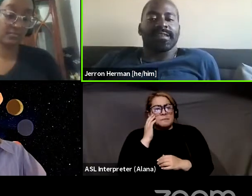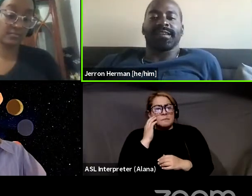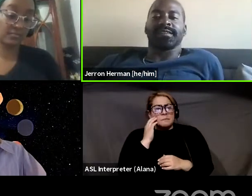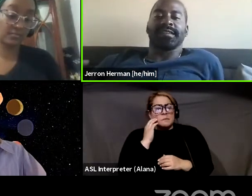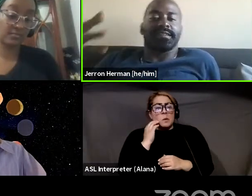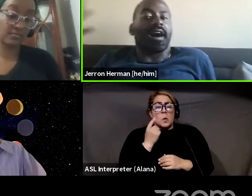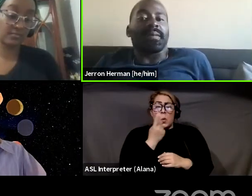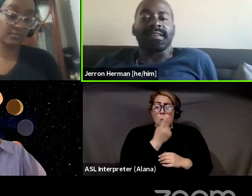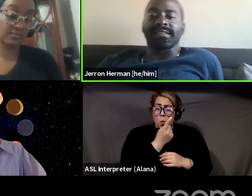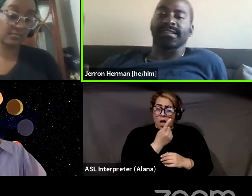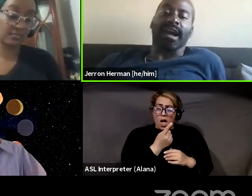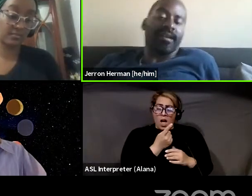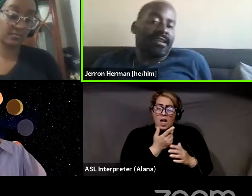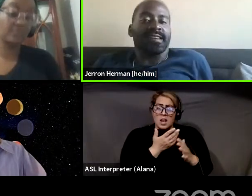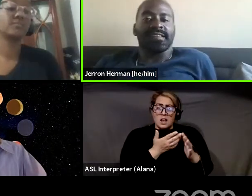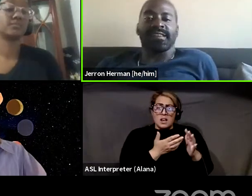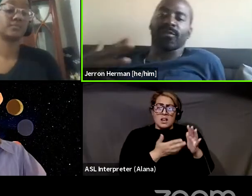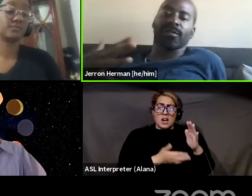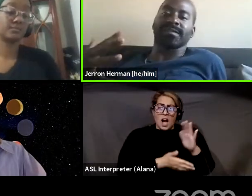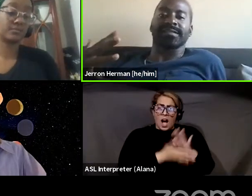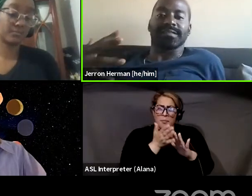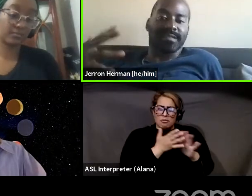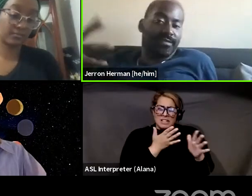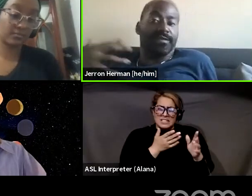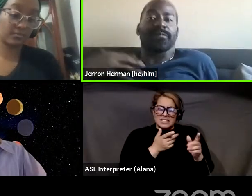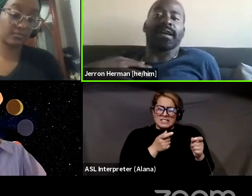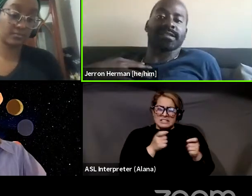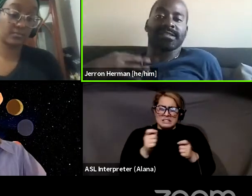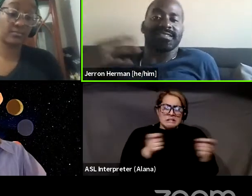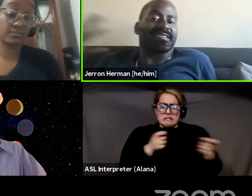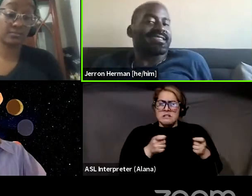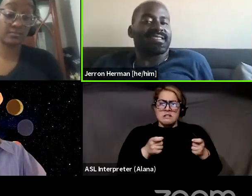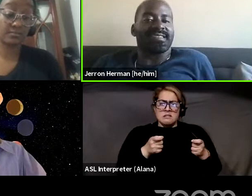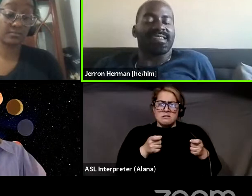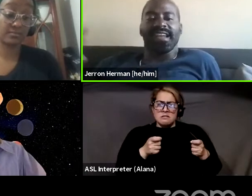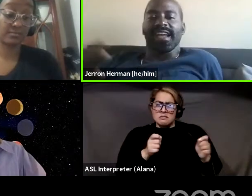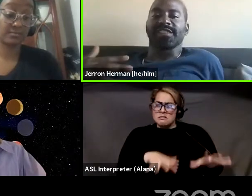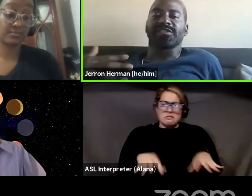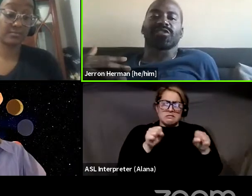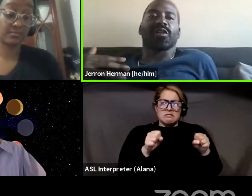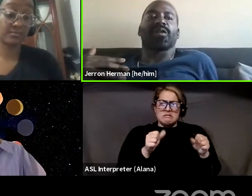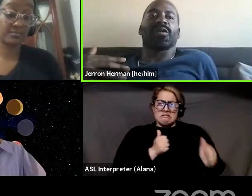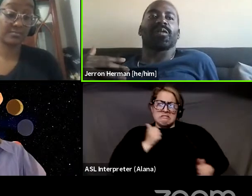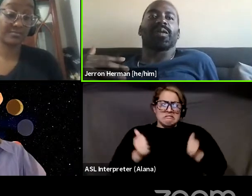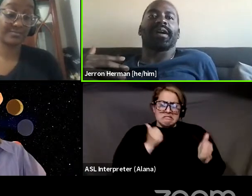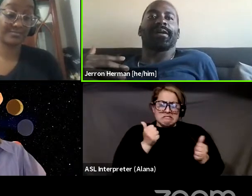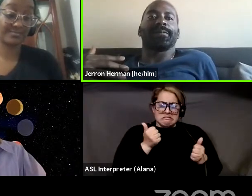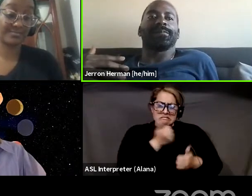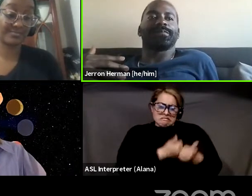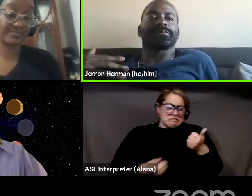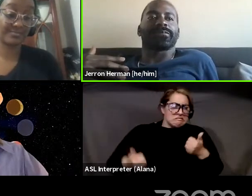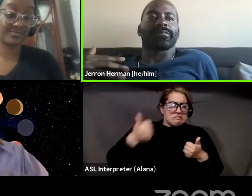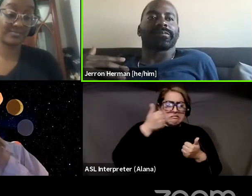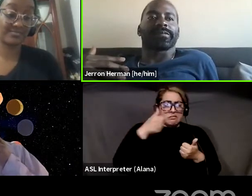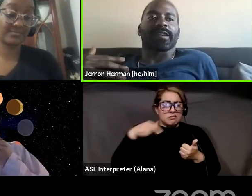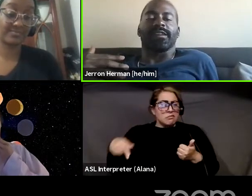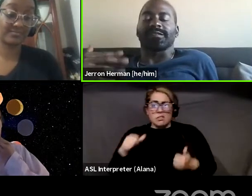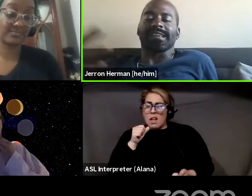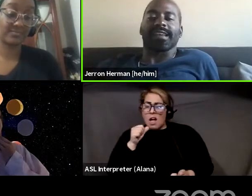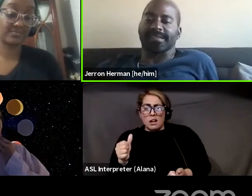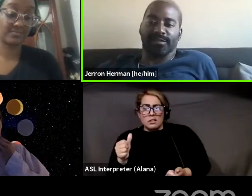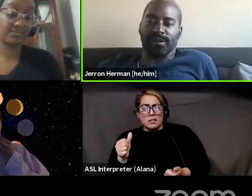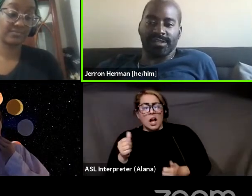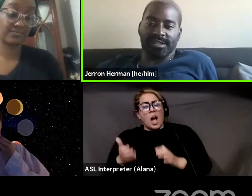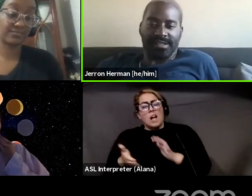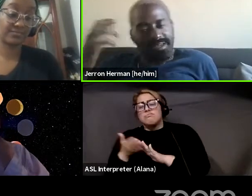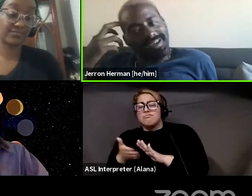operates in dominance and hierarchy, and the other one, in my estimation, doesn't. And so, you know,